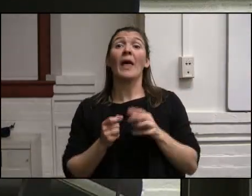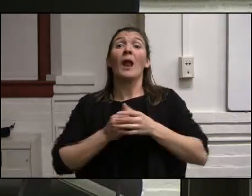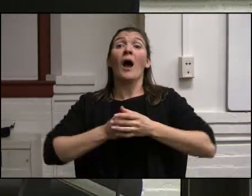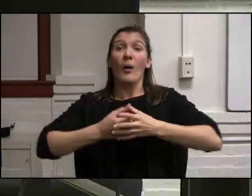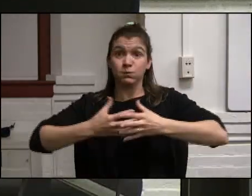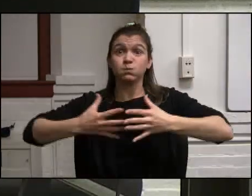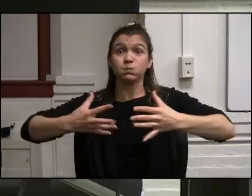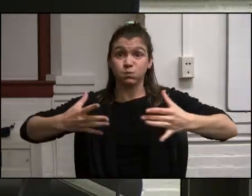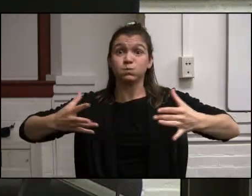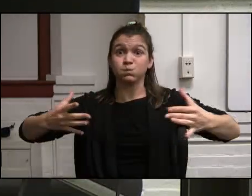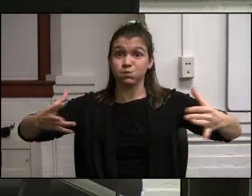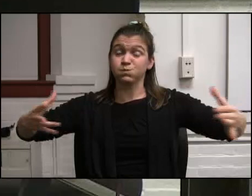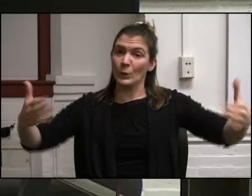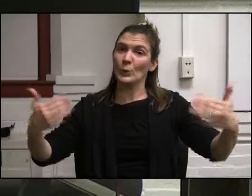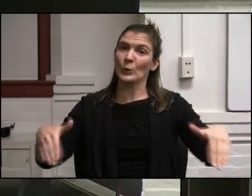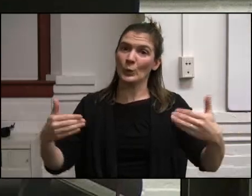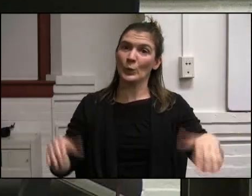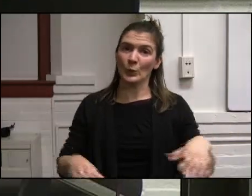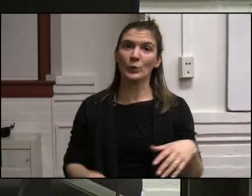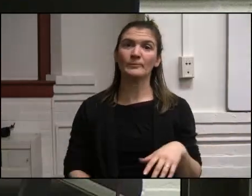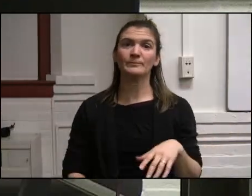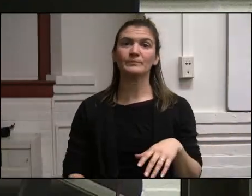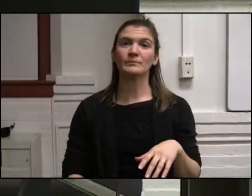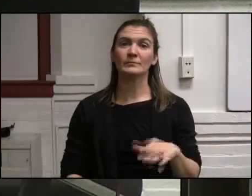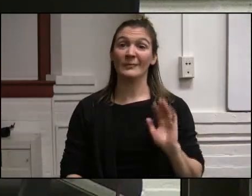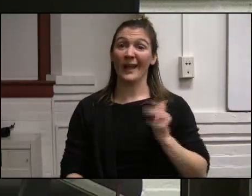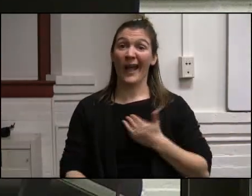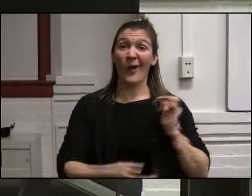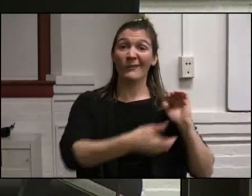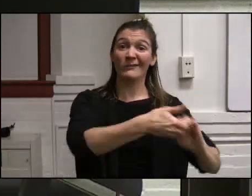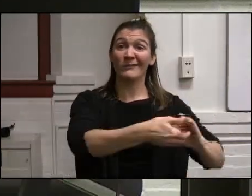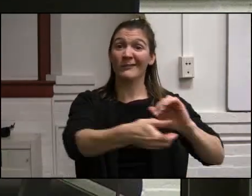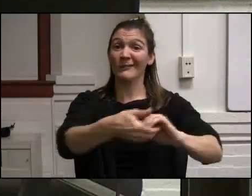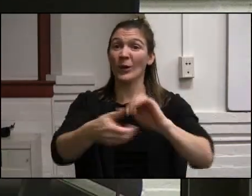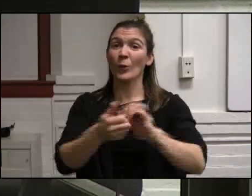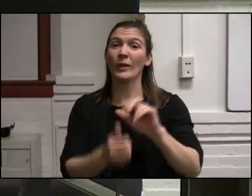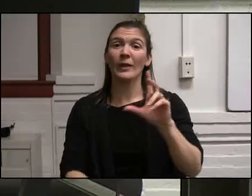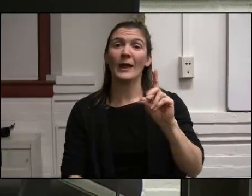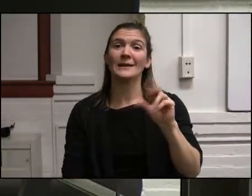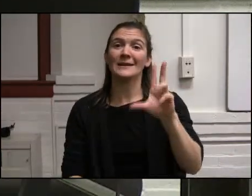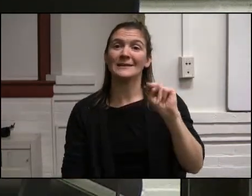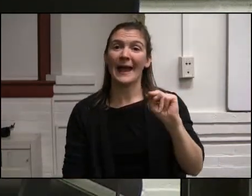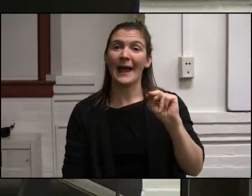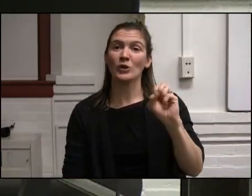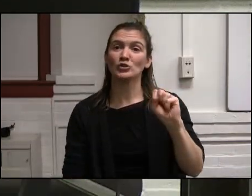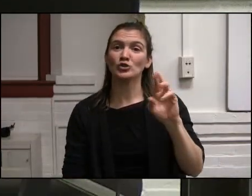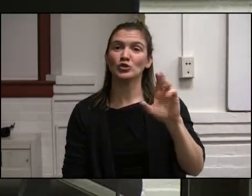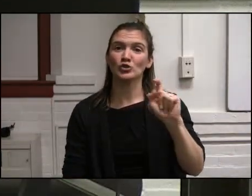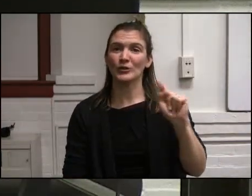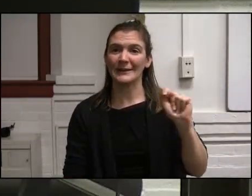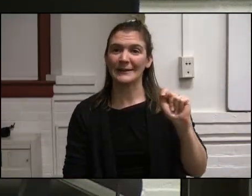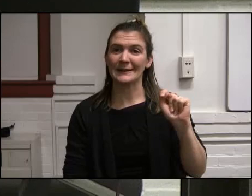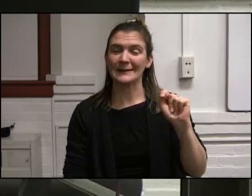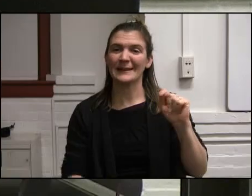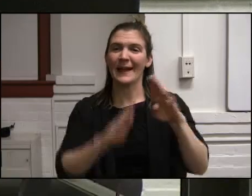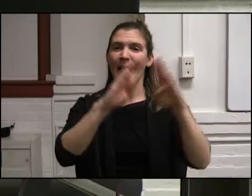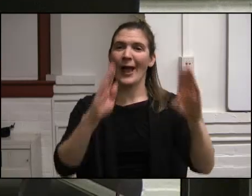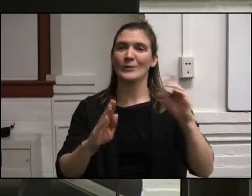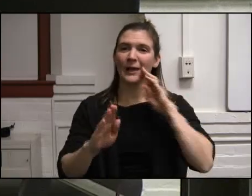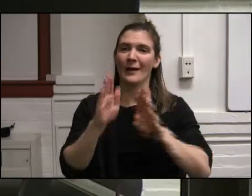this period, we are partnering with Downstreet Housing and Community Development,